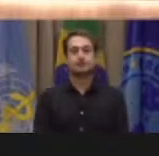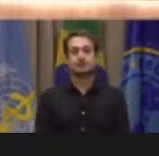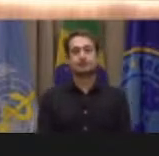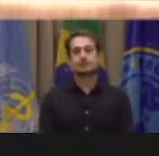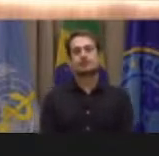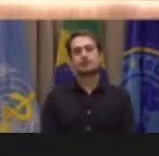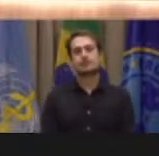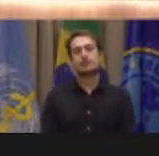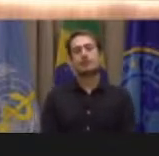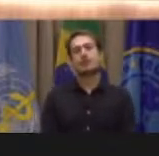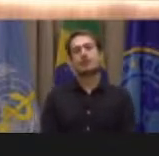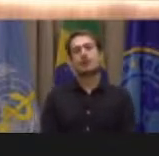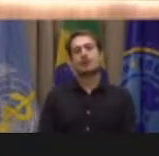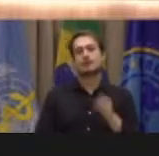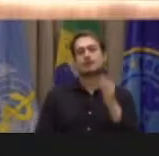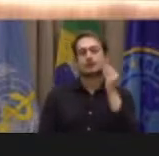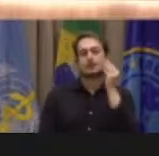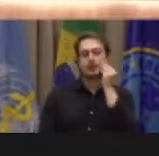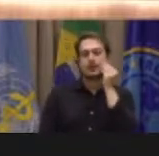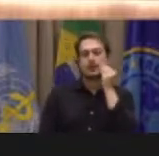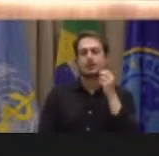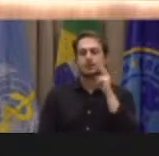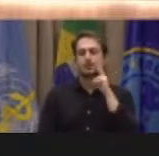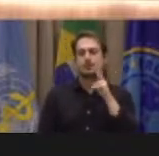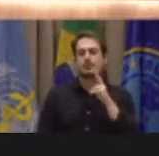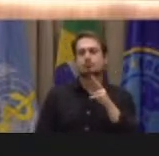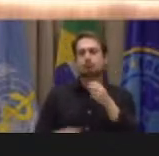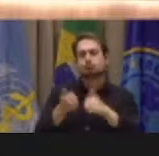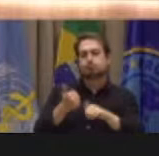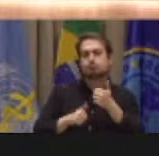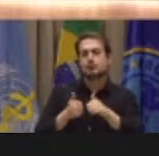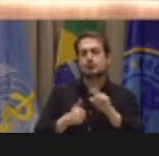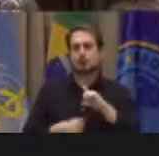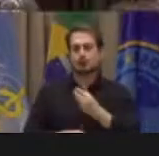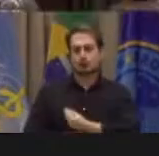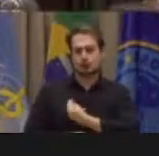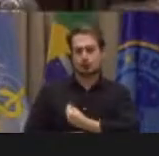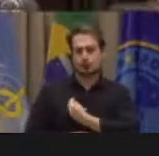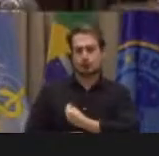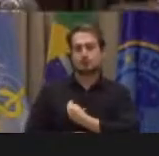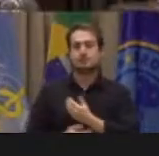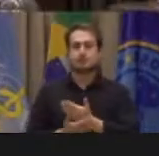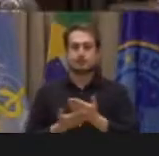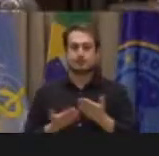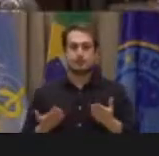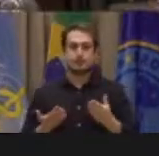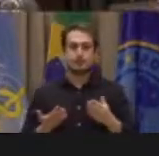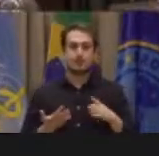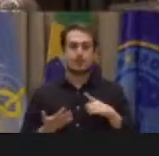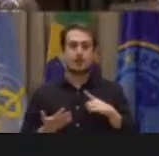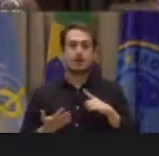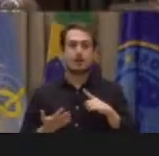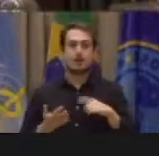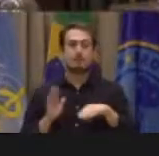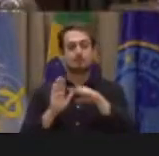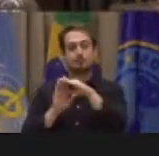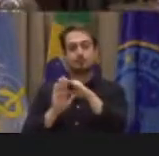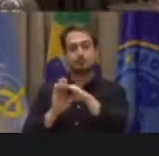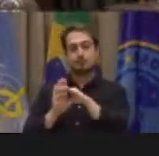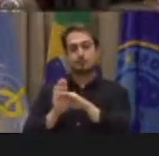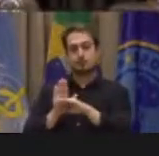Well, when trying to have something similar, this already existed in the rehabilitation hospital,